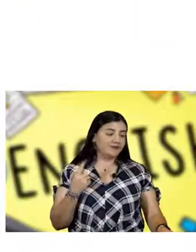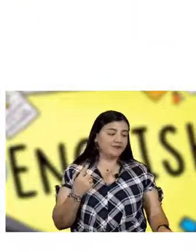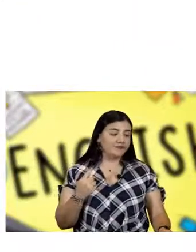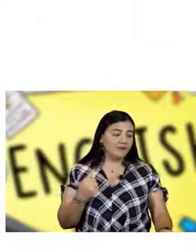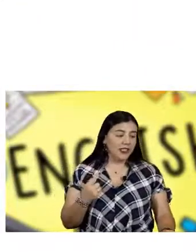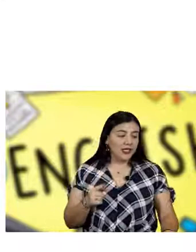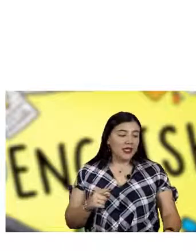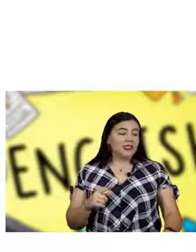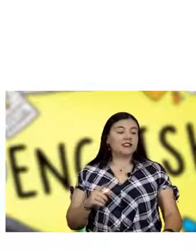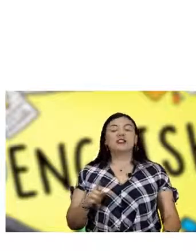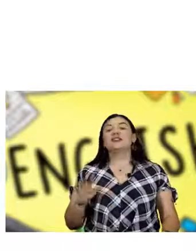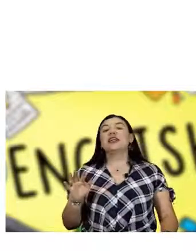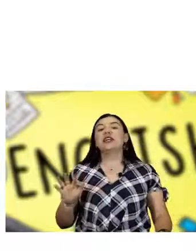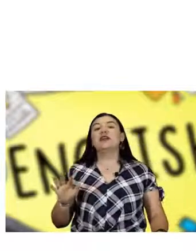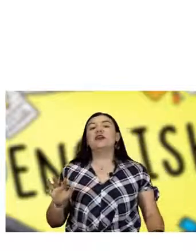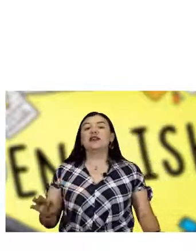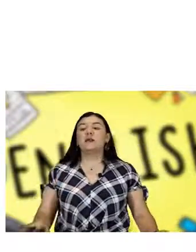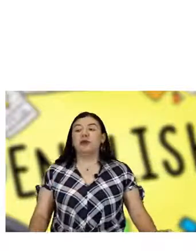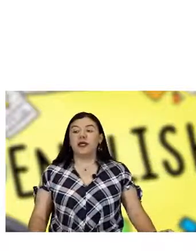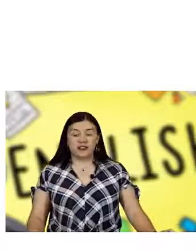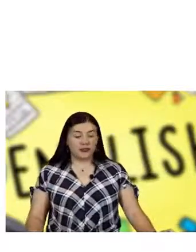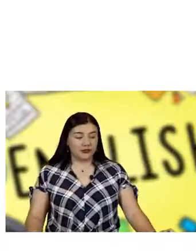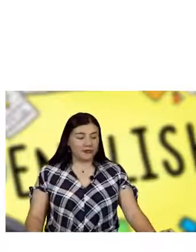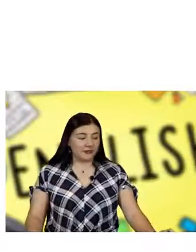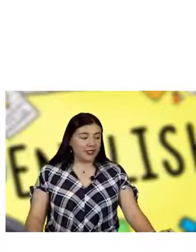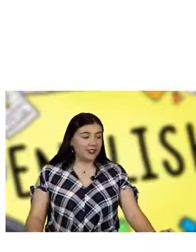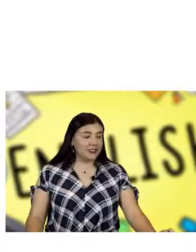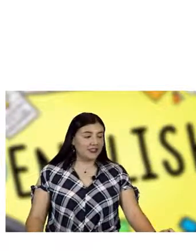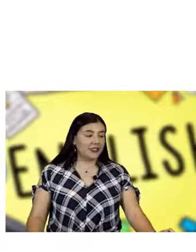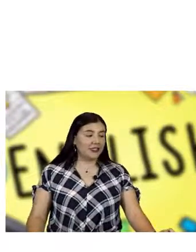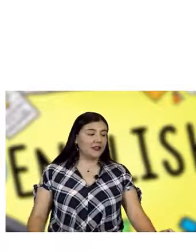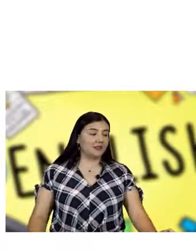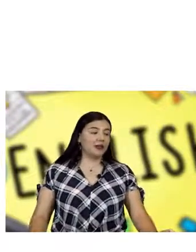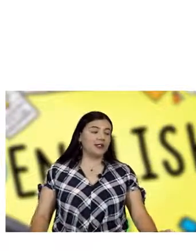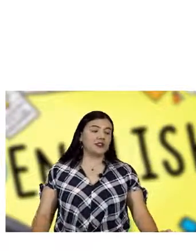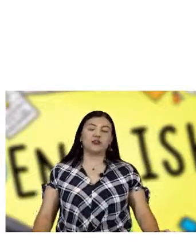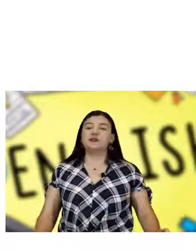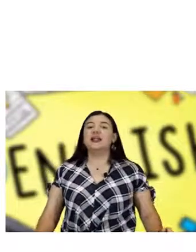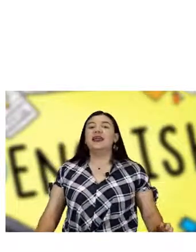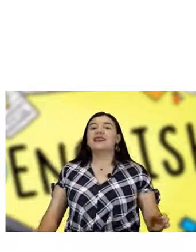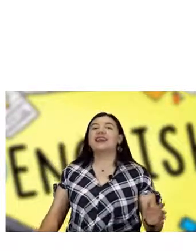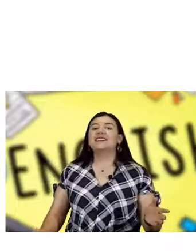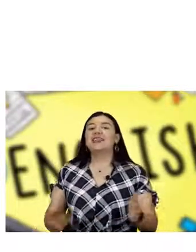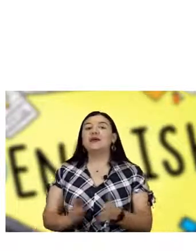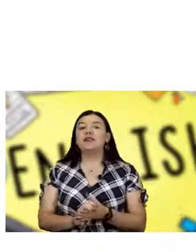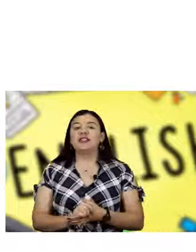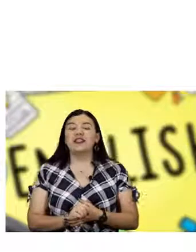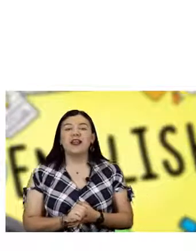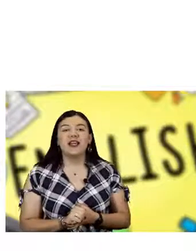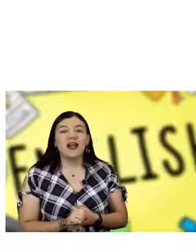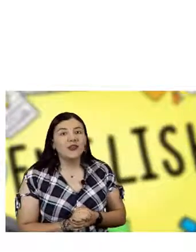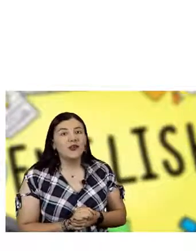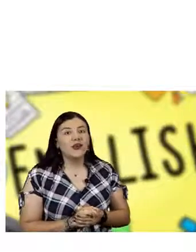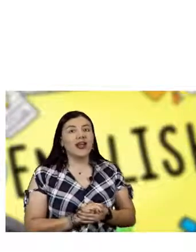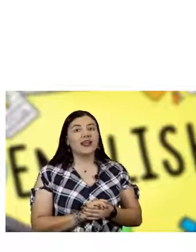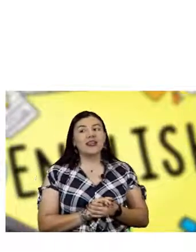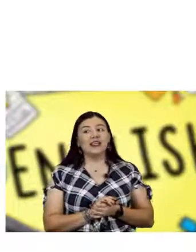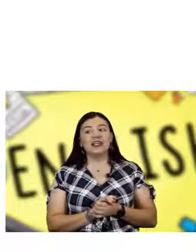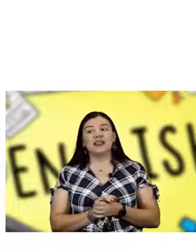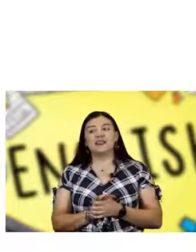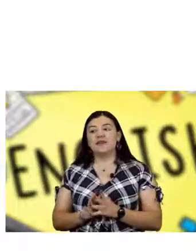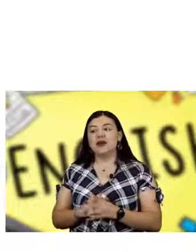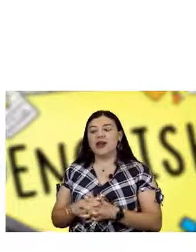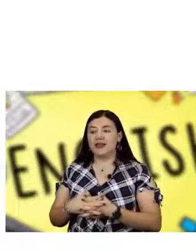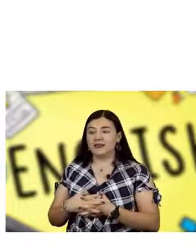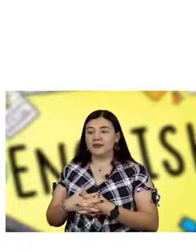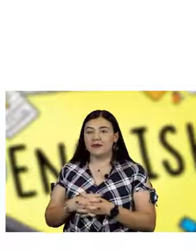okay? So take a look at the picture, right? Take a look at the picture. ¿Qué estamos señalando aquí